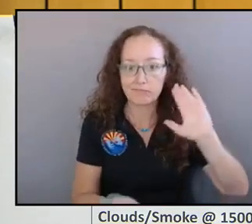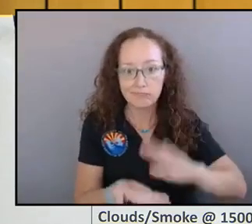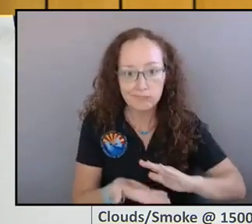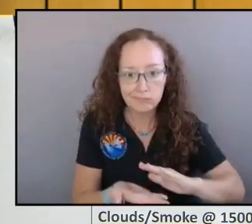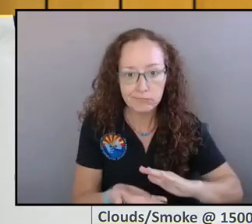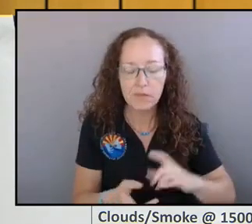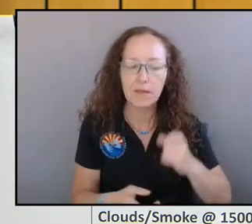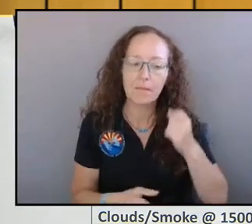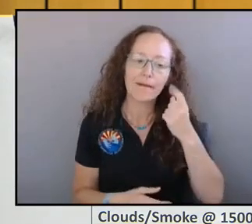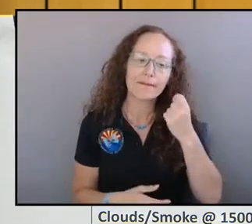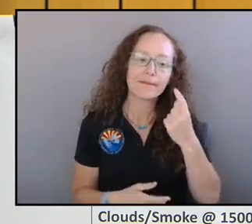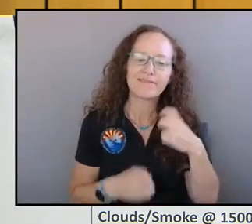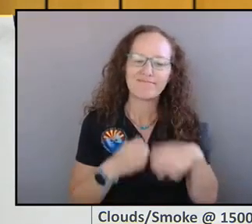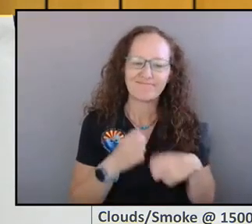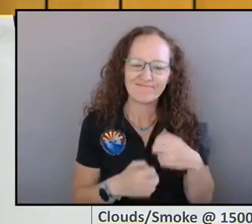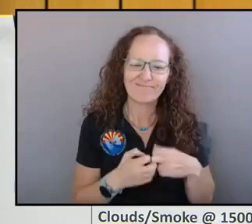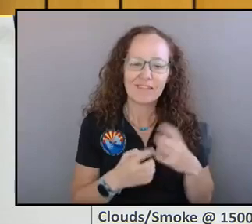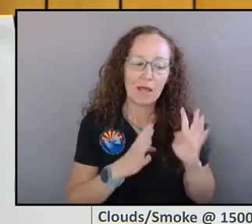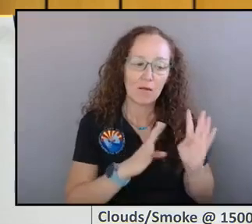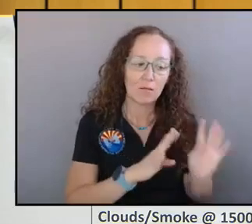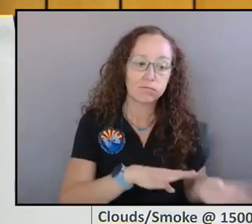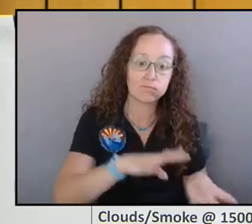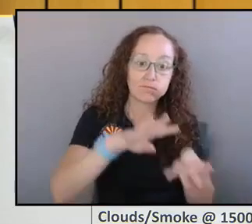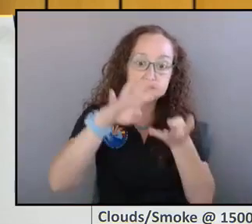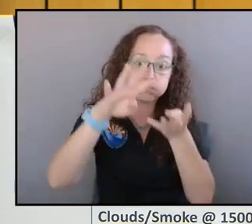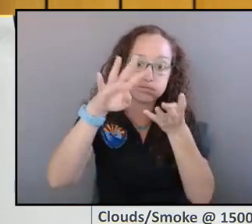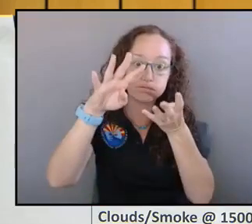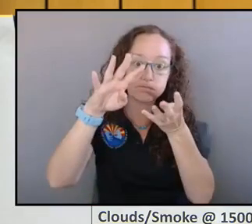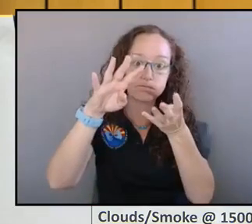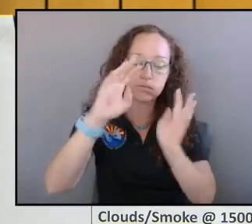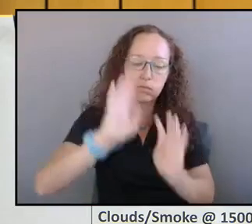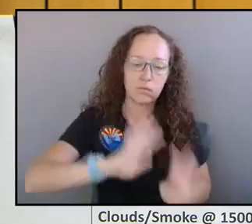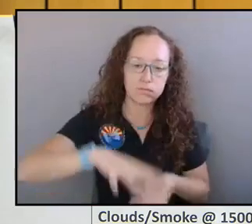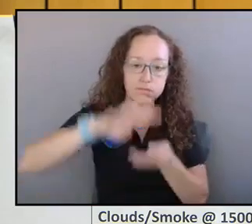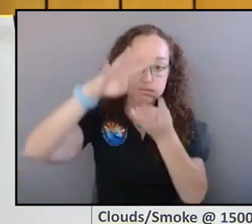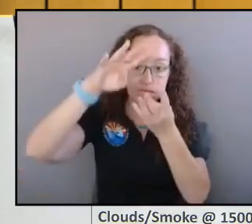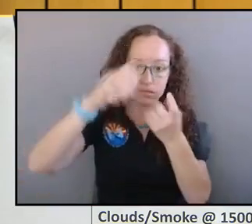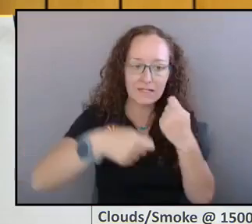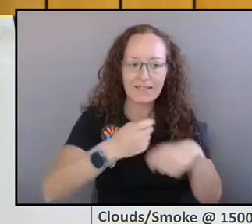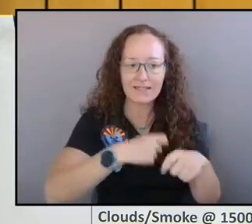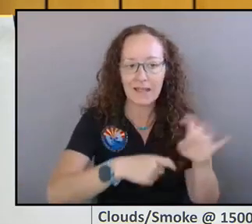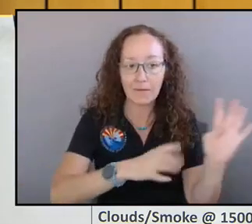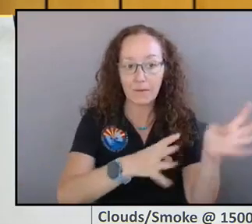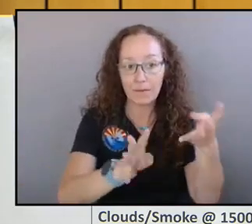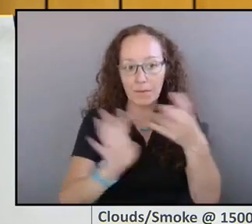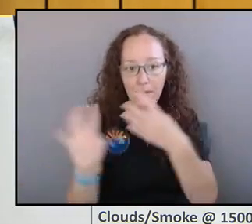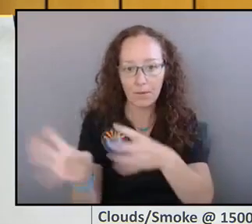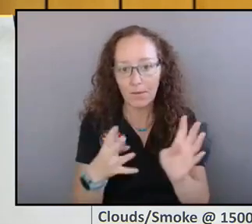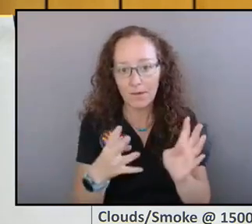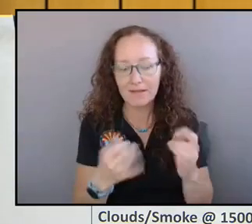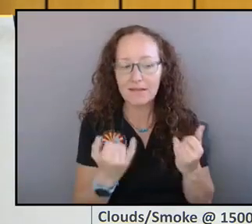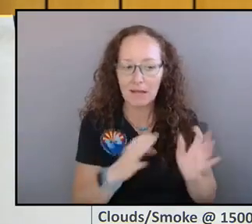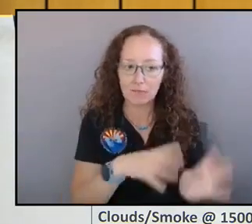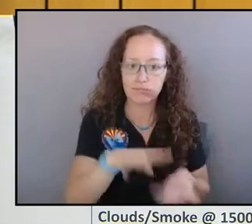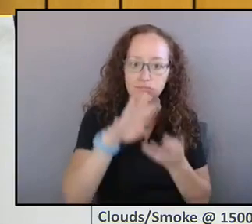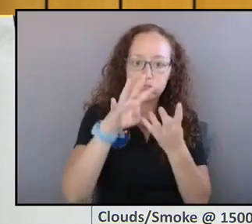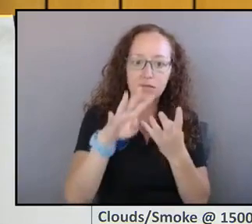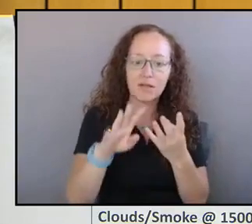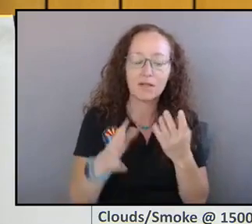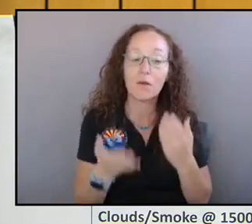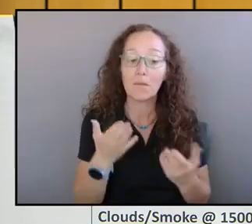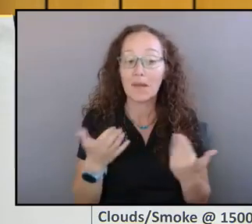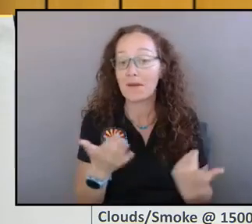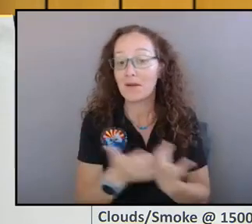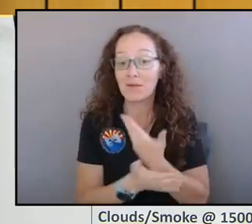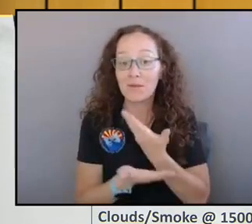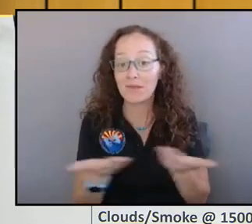direction coming out of the south-southeast. And what that does is exposes new fuels to fire that maybe haven't seen that